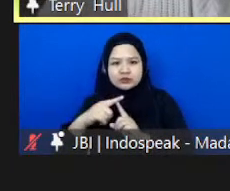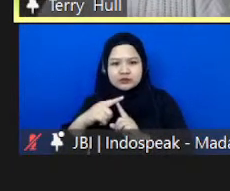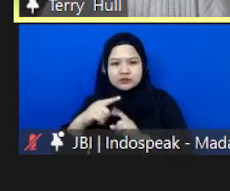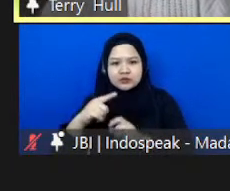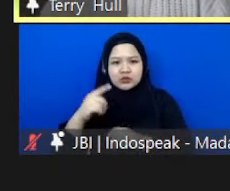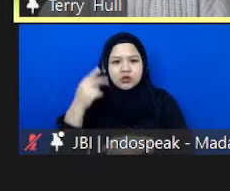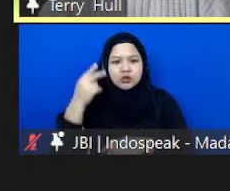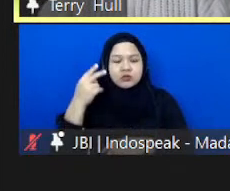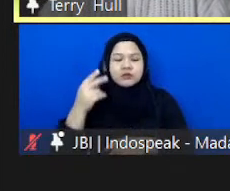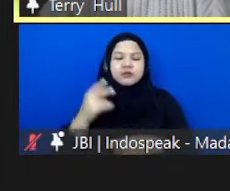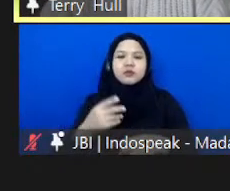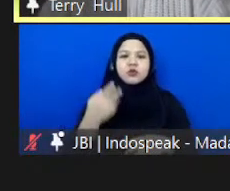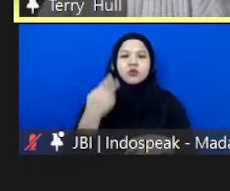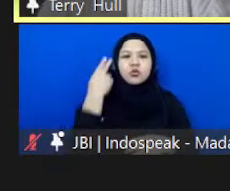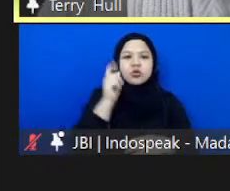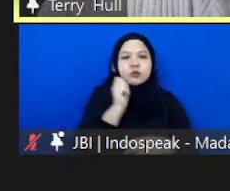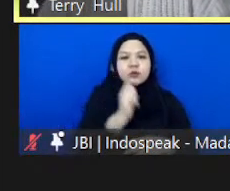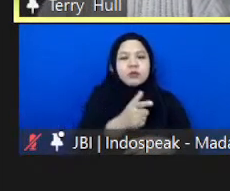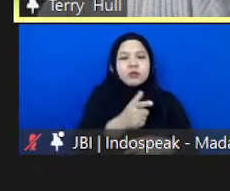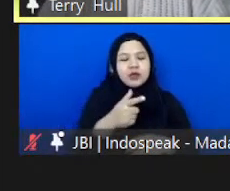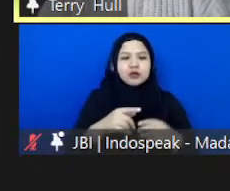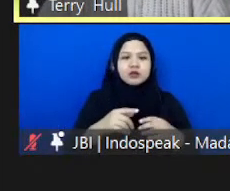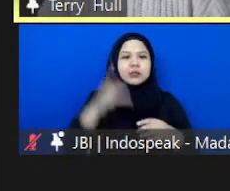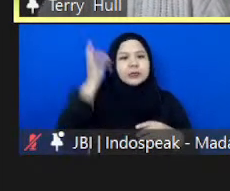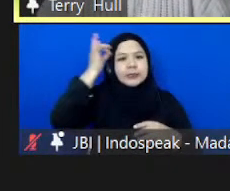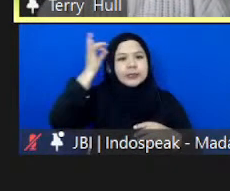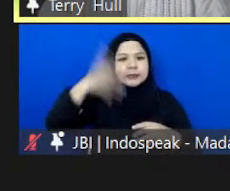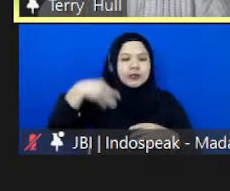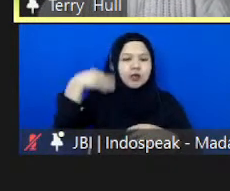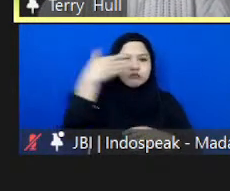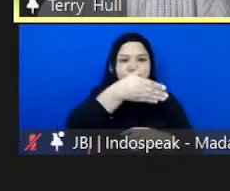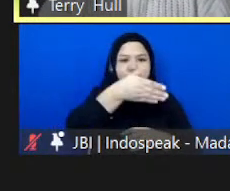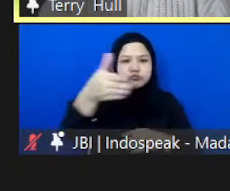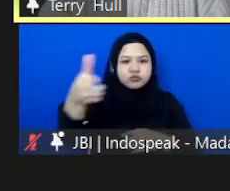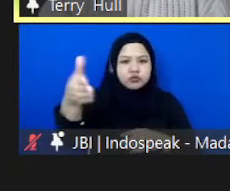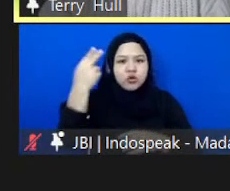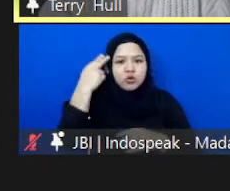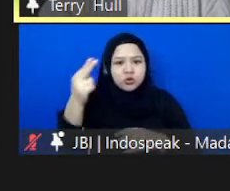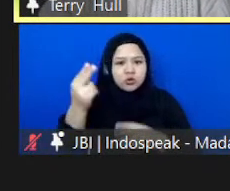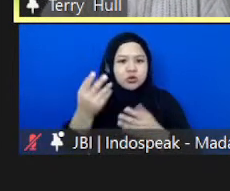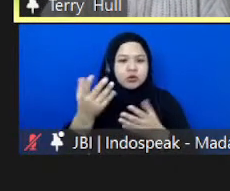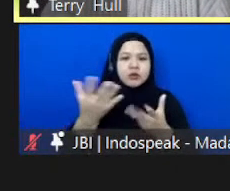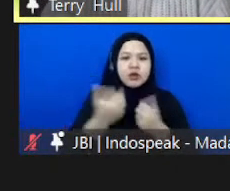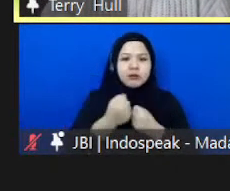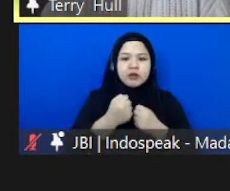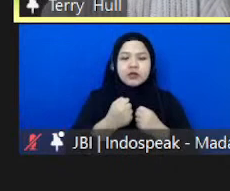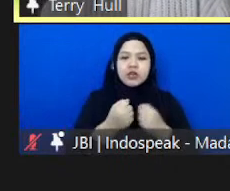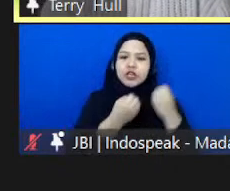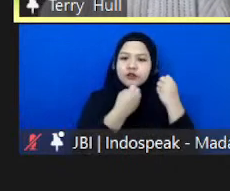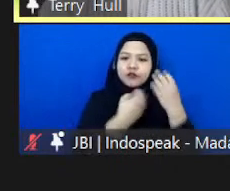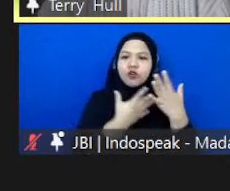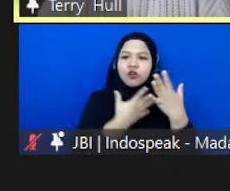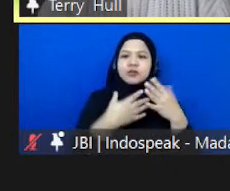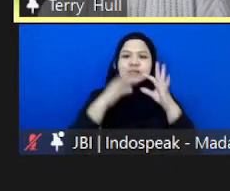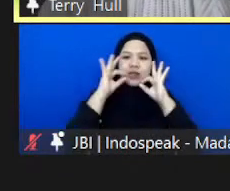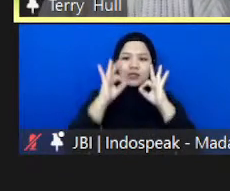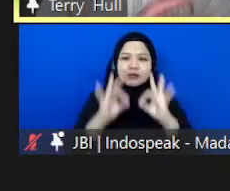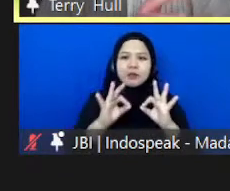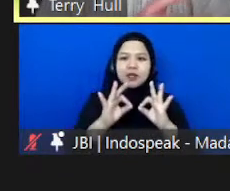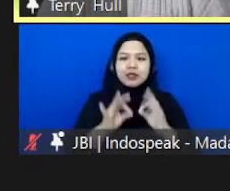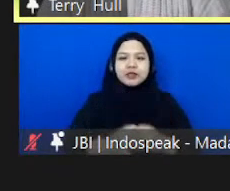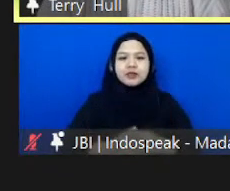to village, he would get people to give the correct information. Since